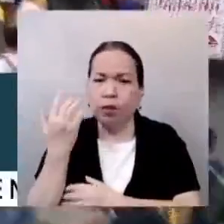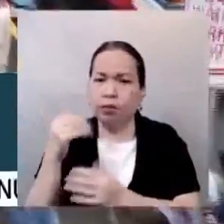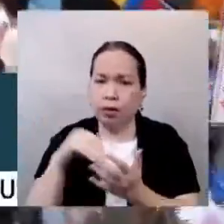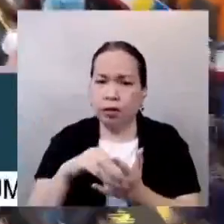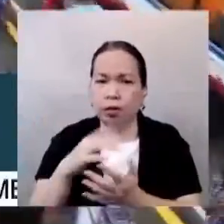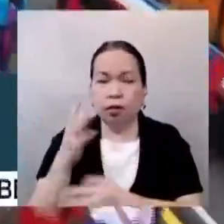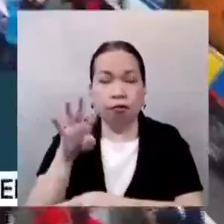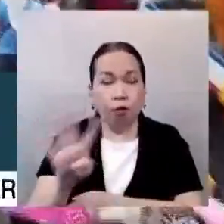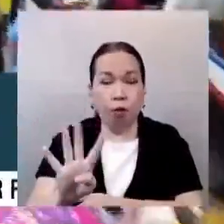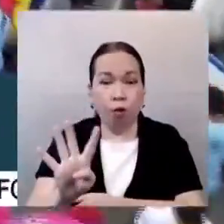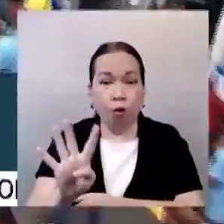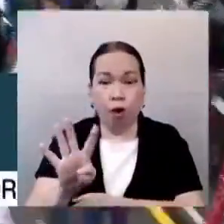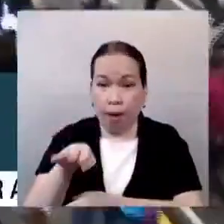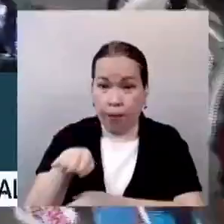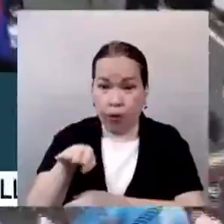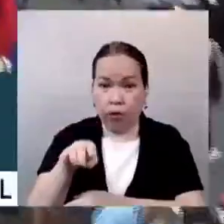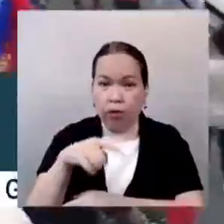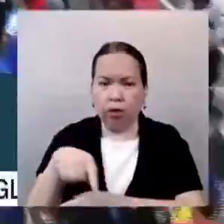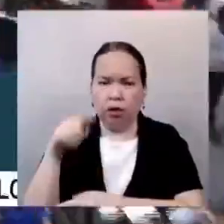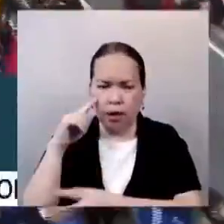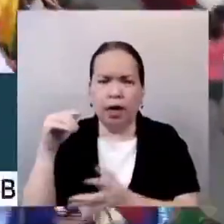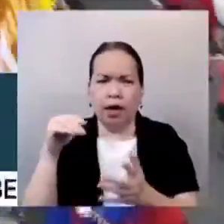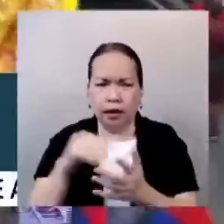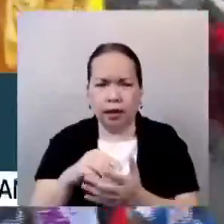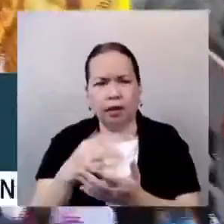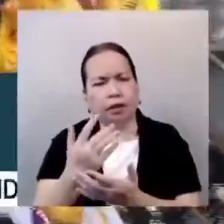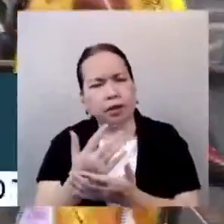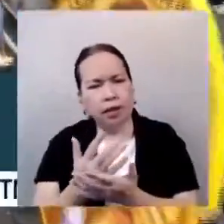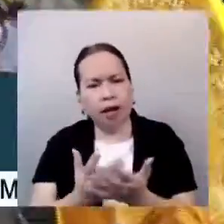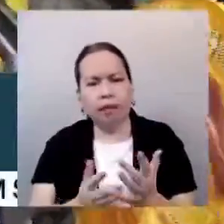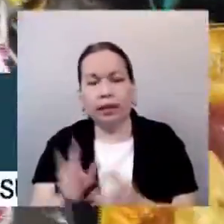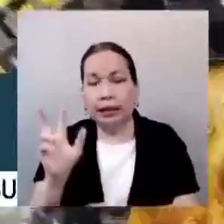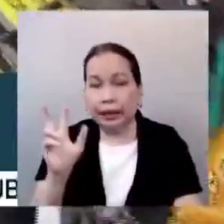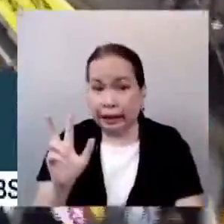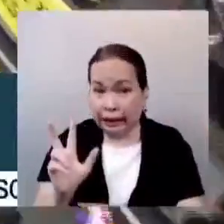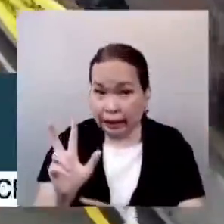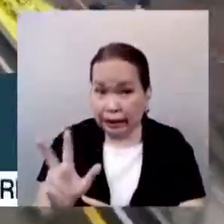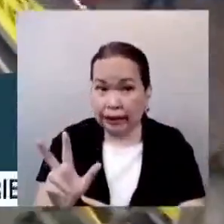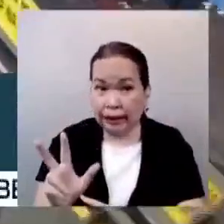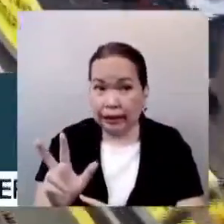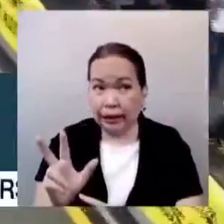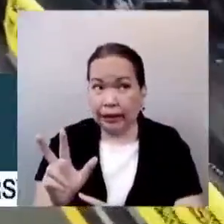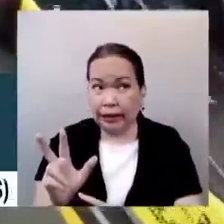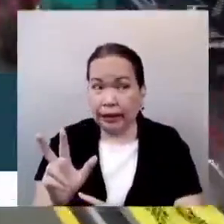But at around 4 o'clock this afternoon, there will be at least three